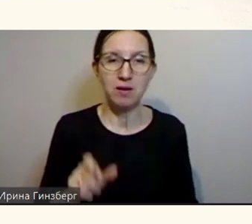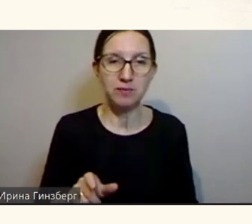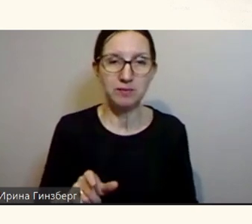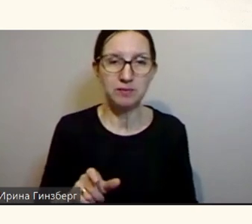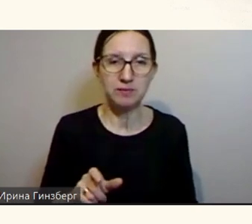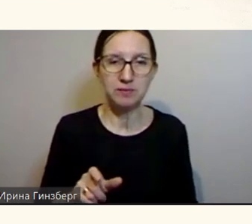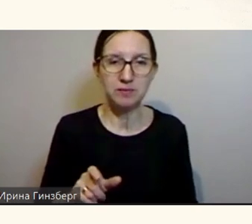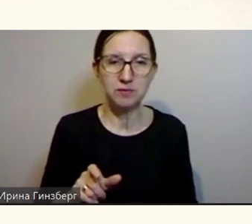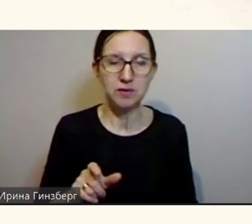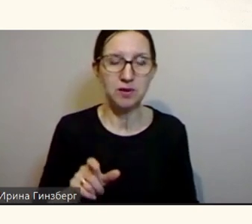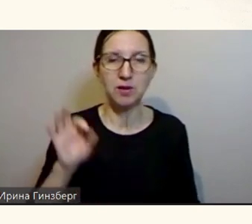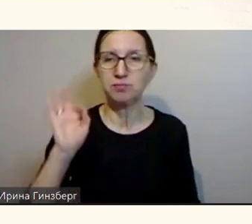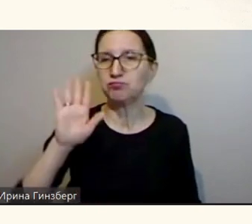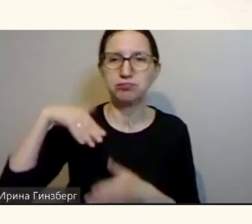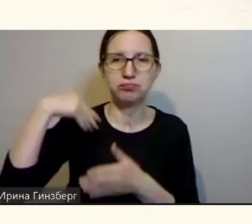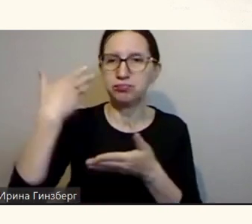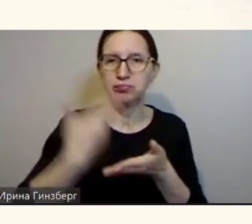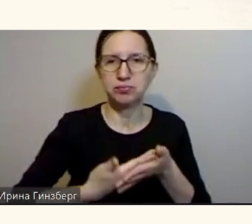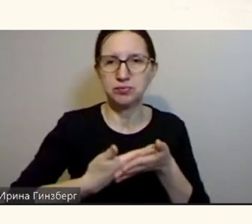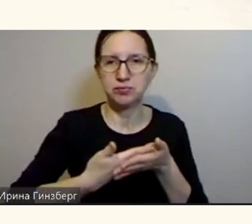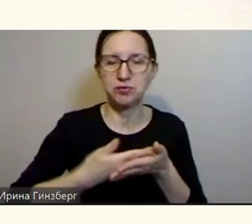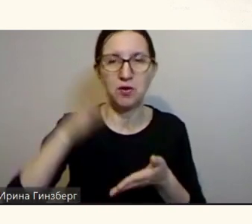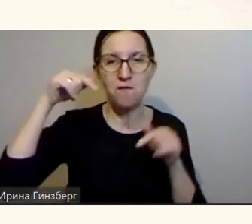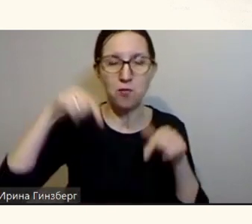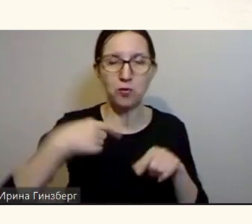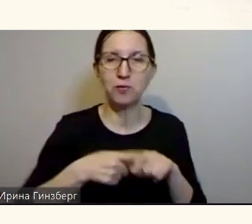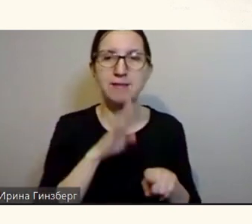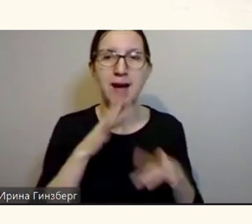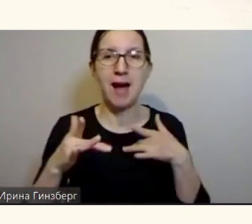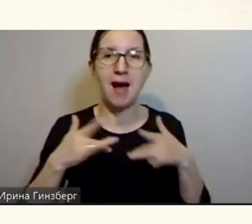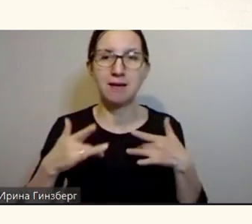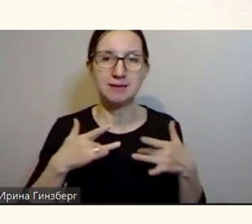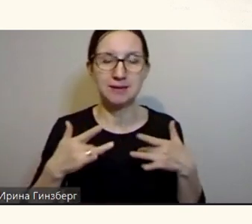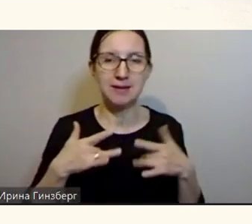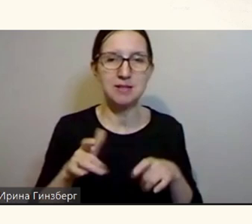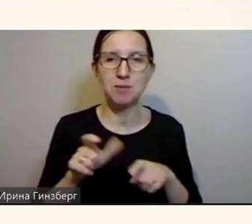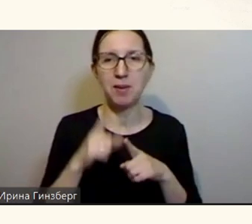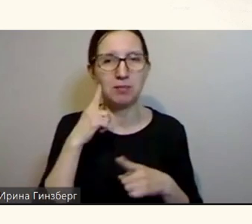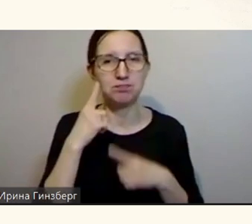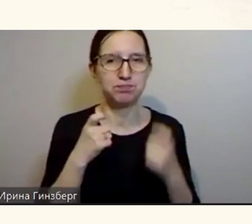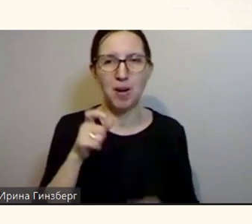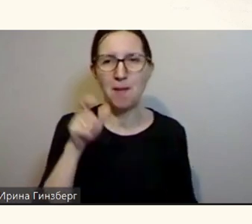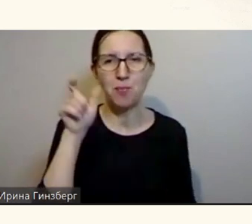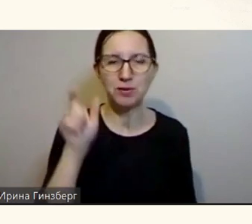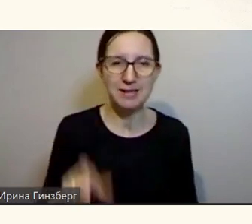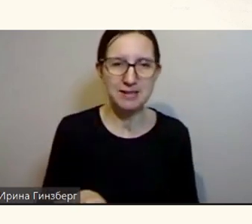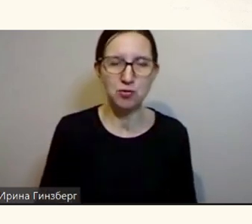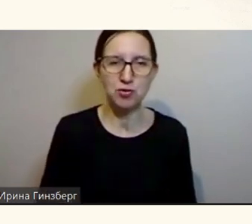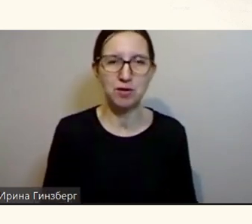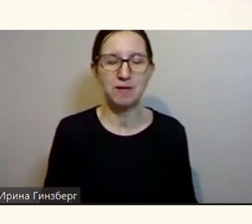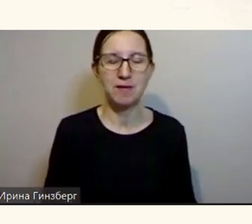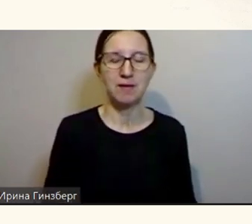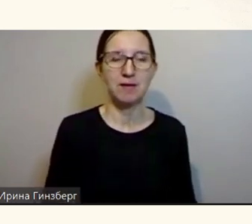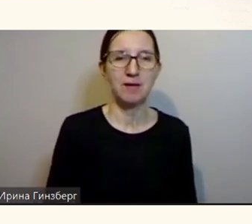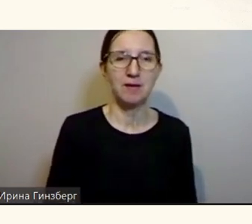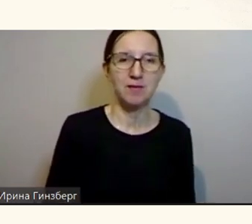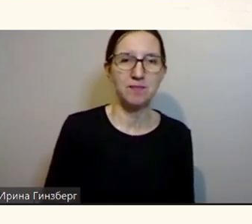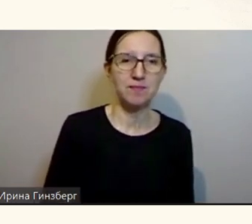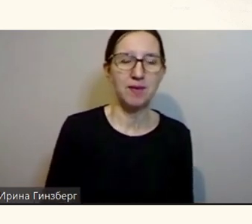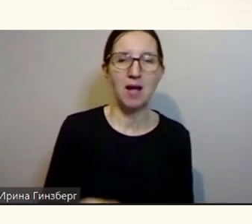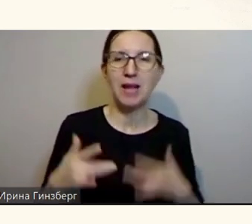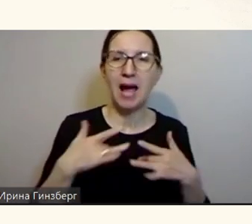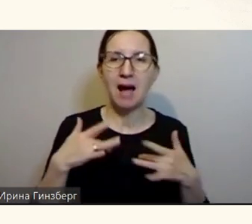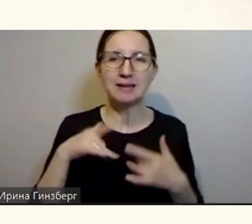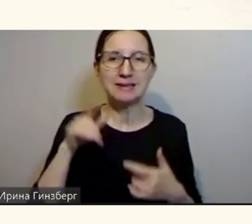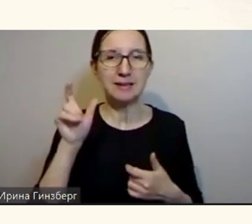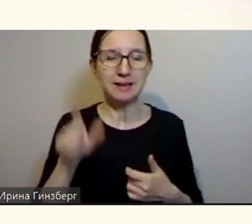She was amazing. She worked for Cirque du Soleil, so she is an aerial artist. And so she understands how to work with water